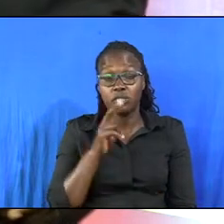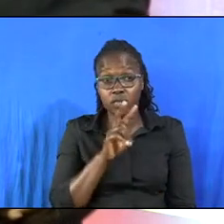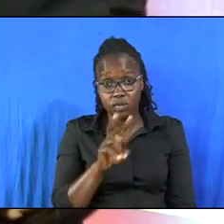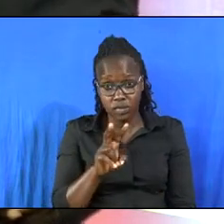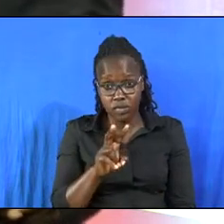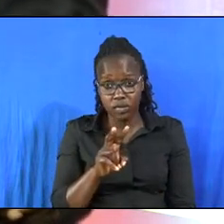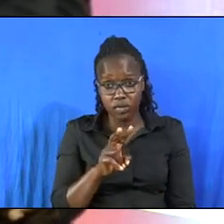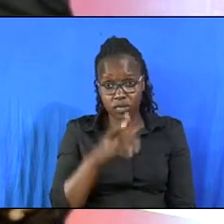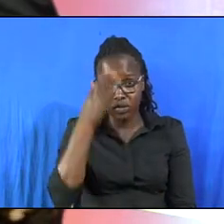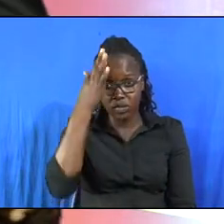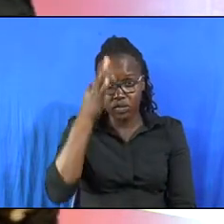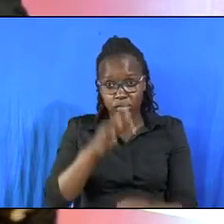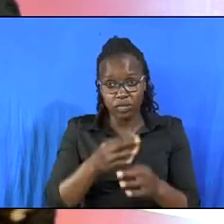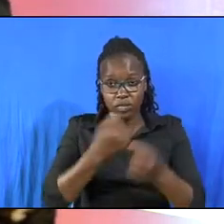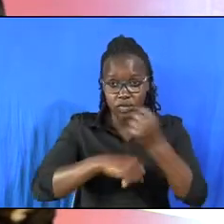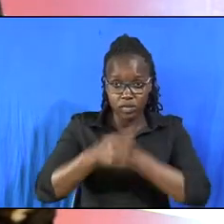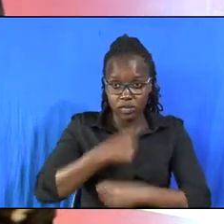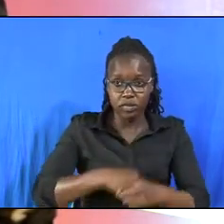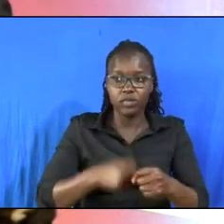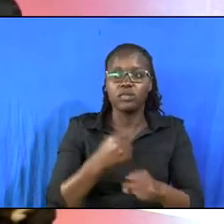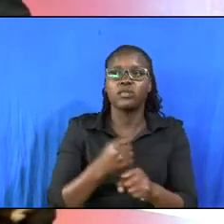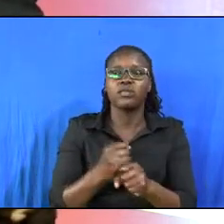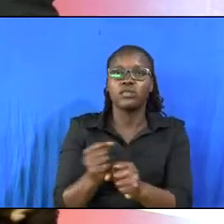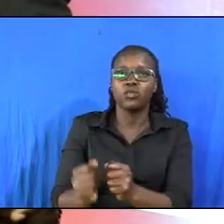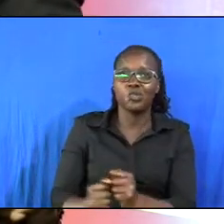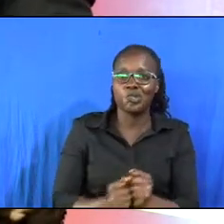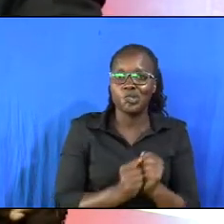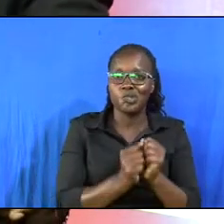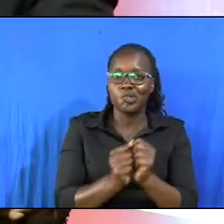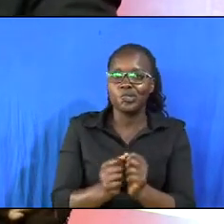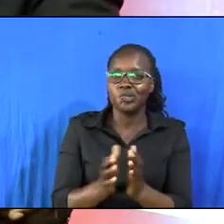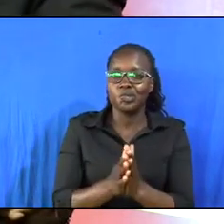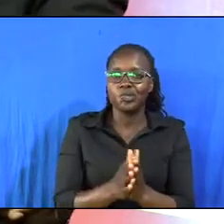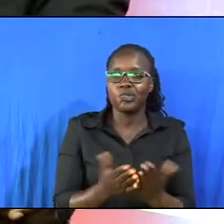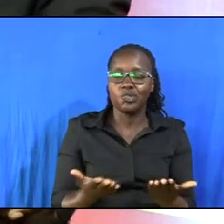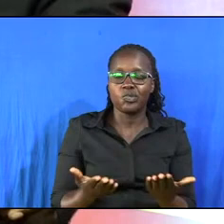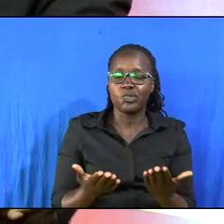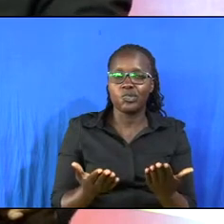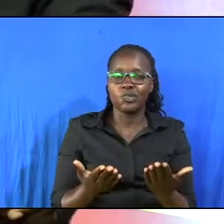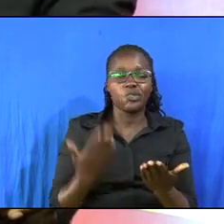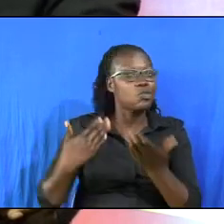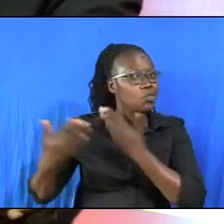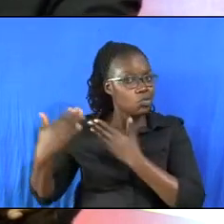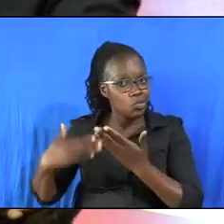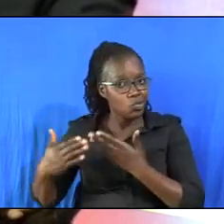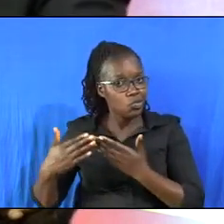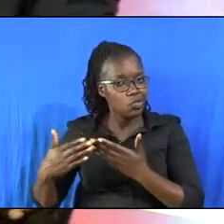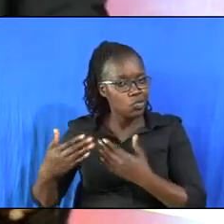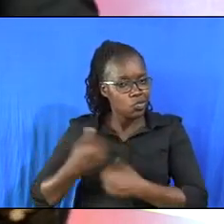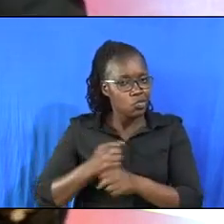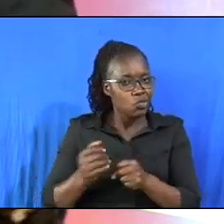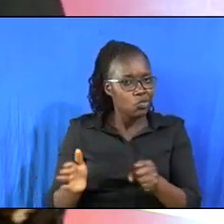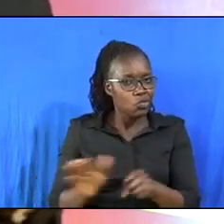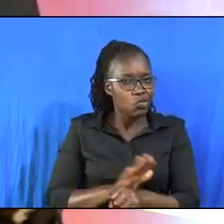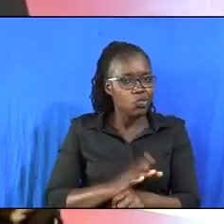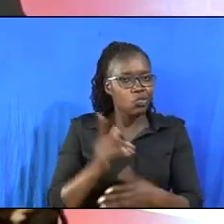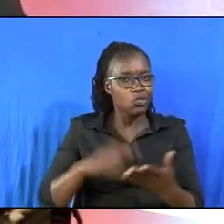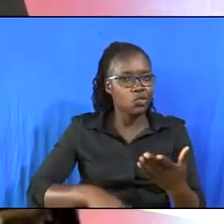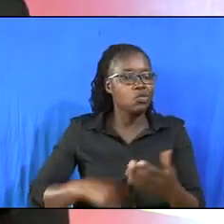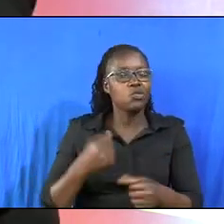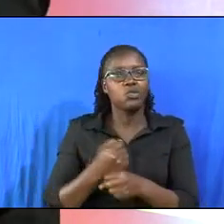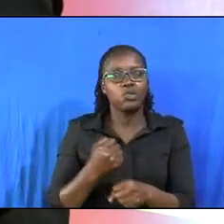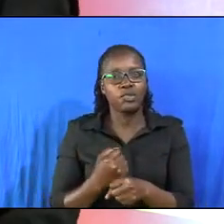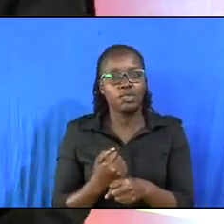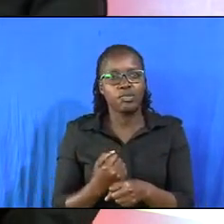that his faith and his actions were working together and his faith was made complete by what he did